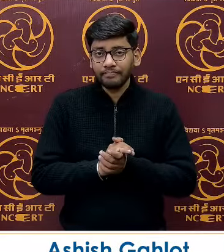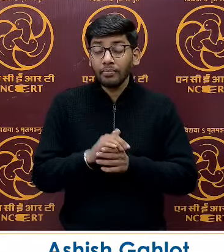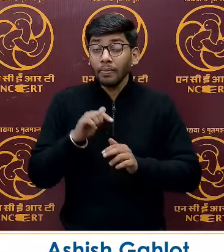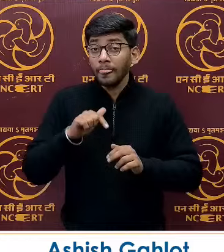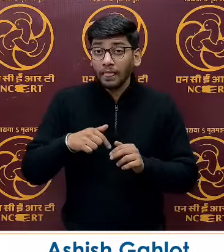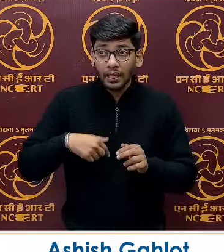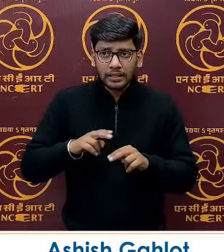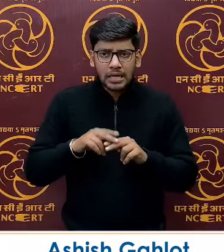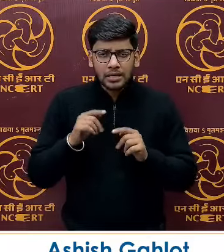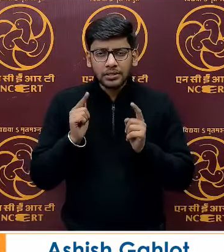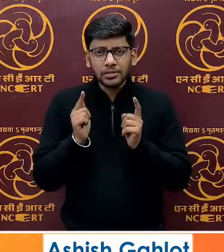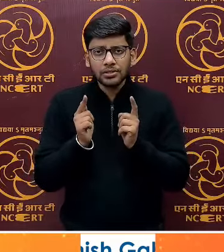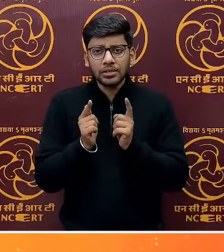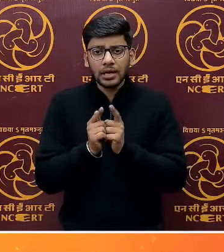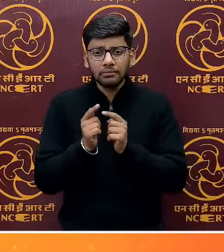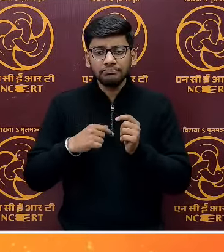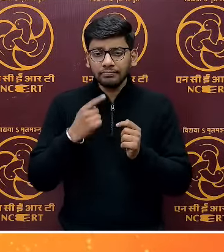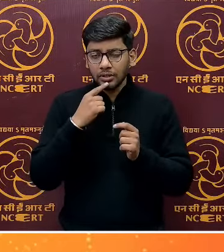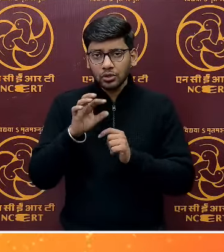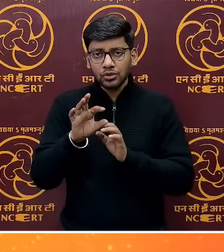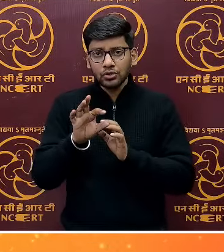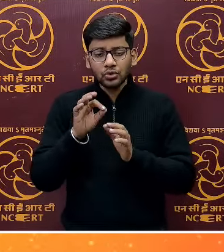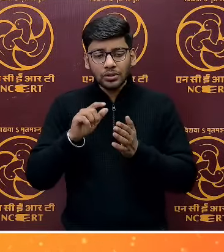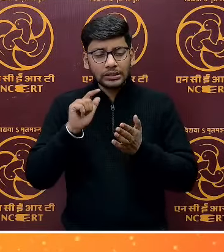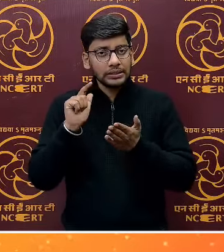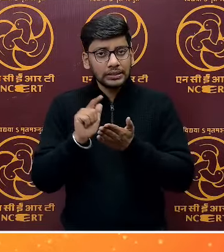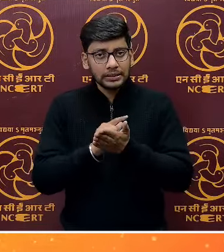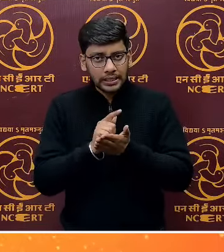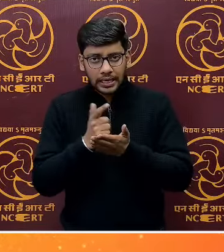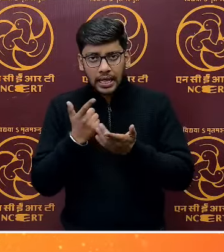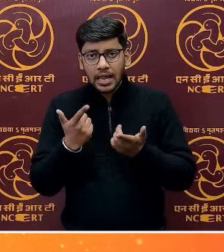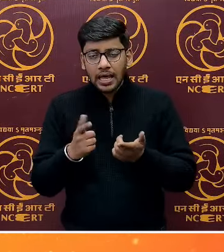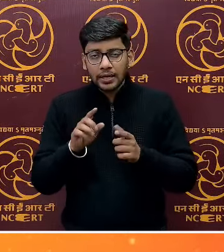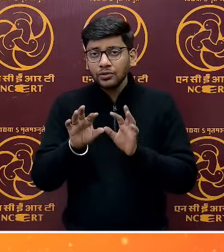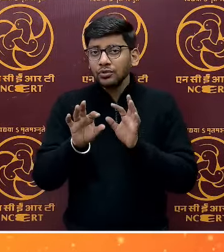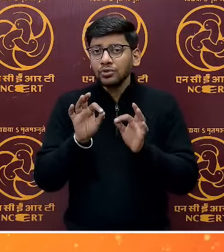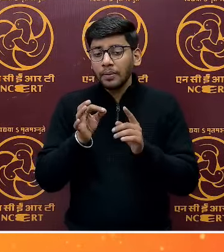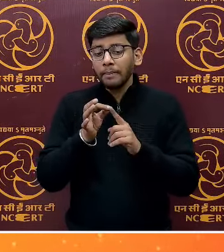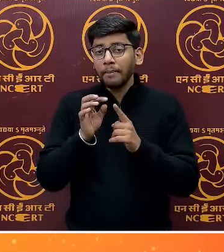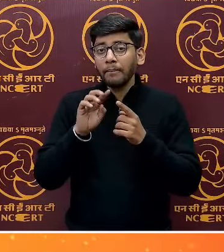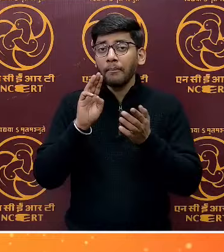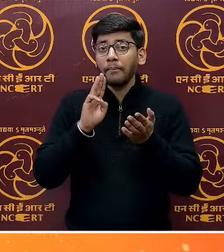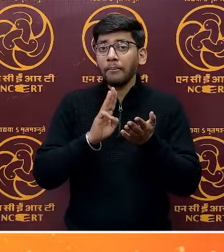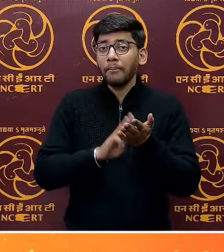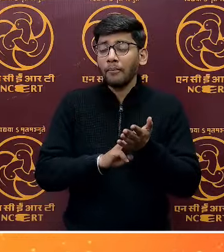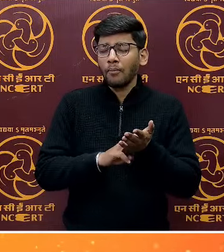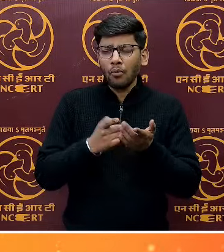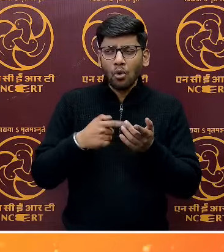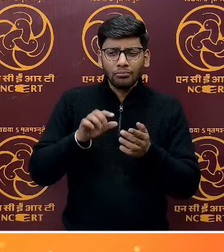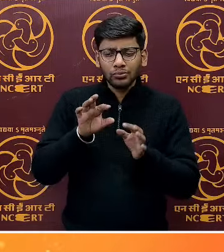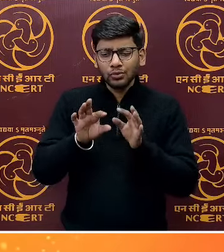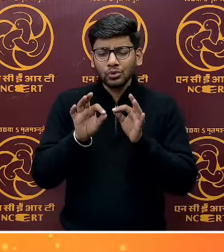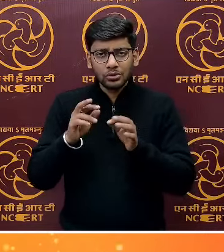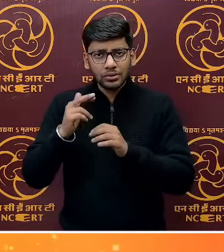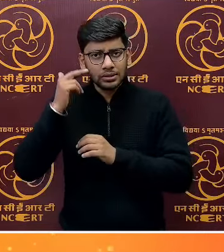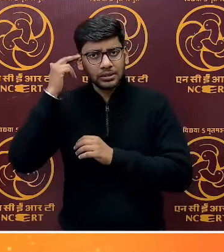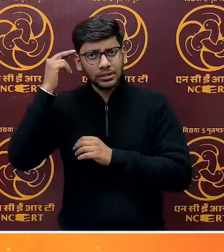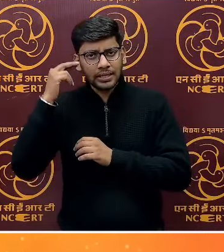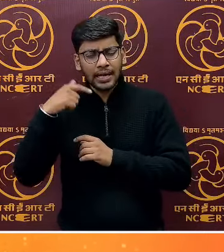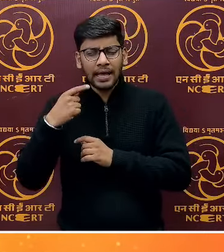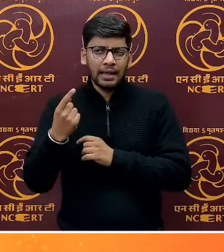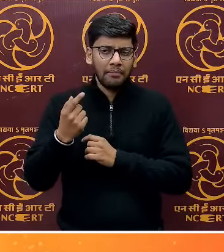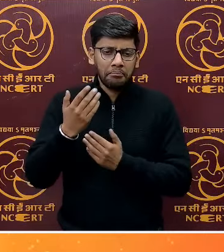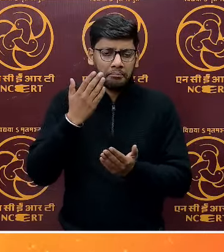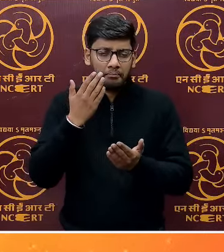it a deliberate attempt that you've chosen this chapter just because the festival of kites is approaching? Oh, it's a coincidence